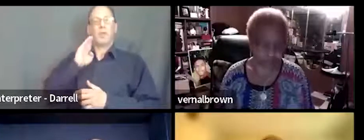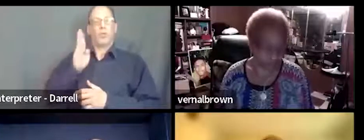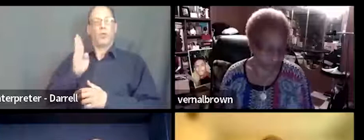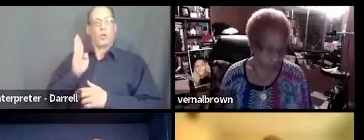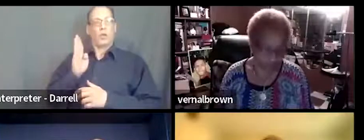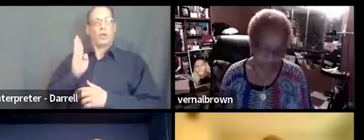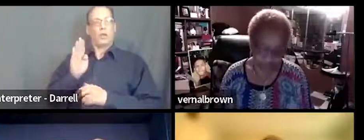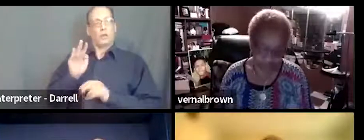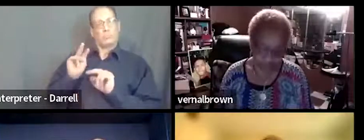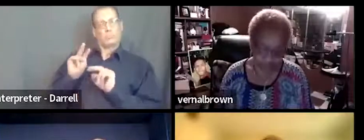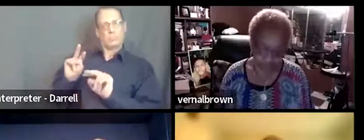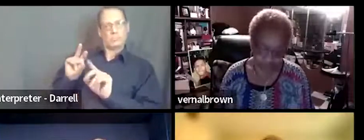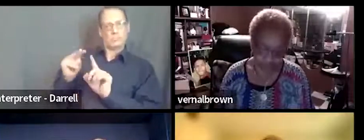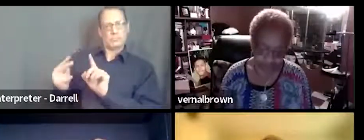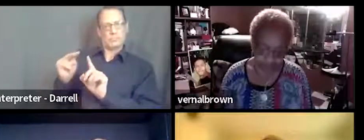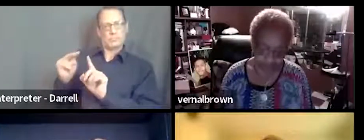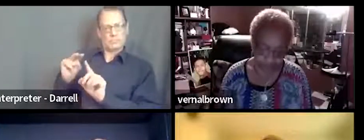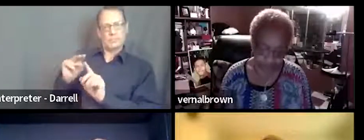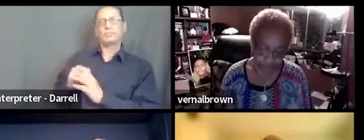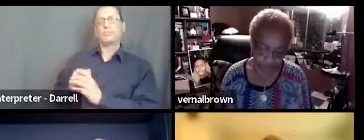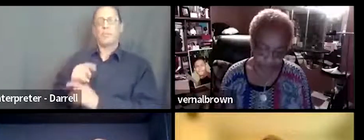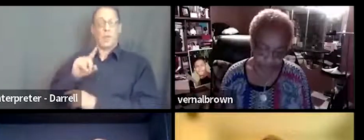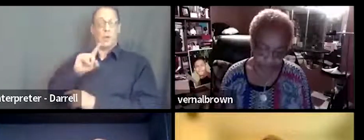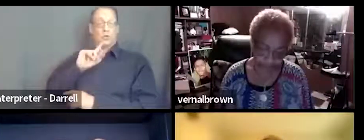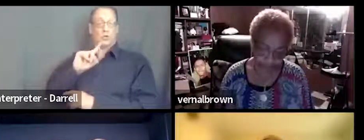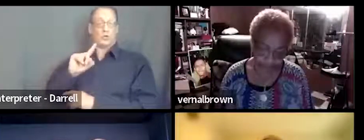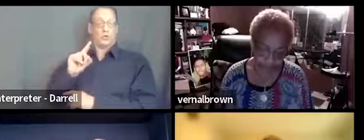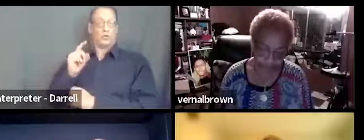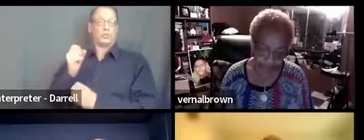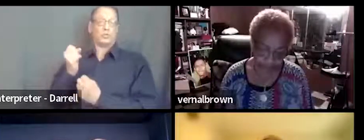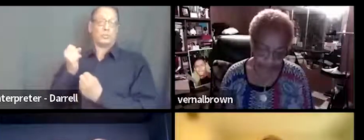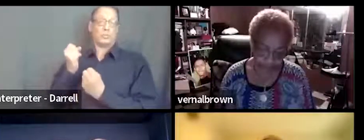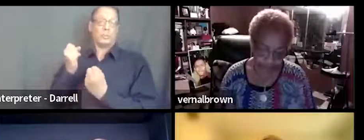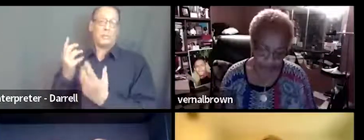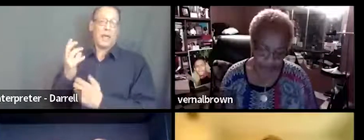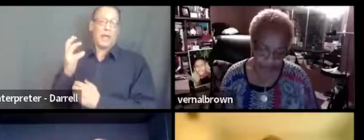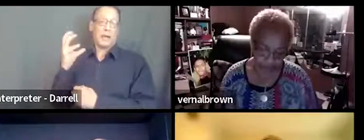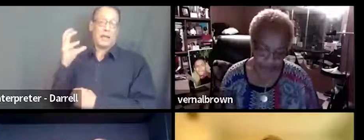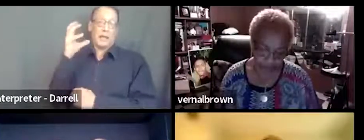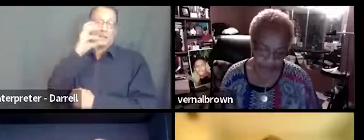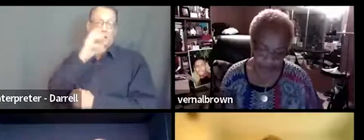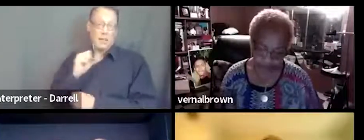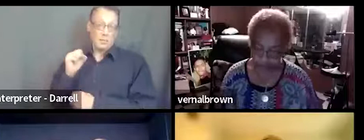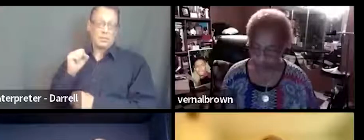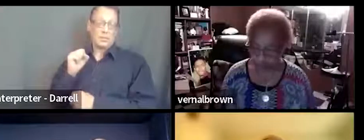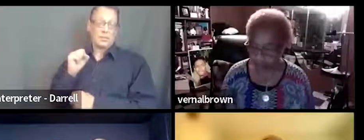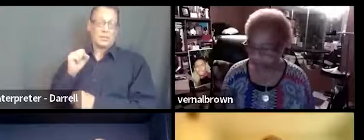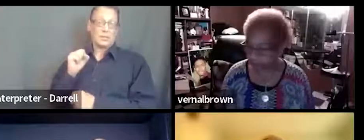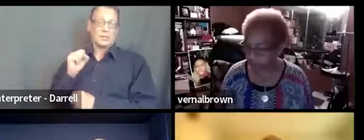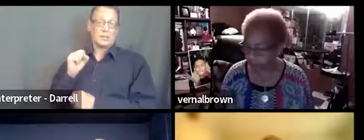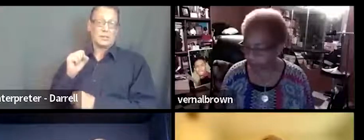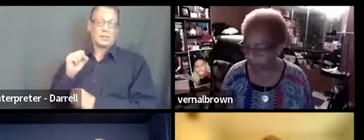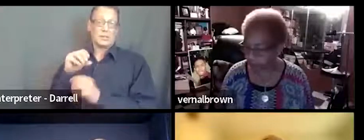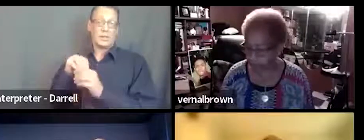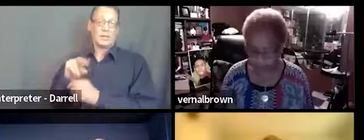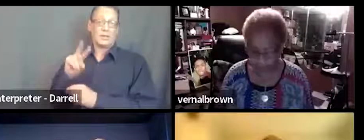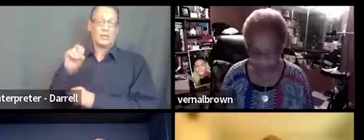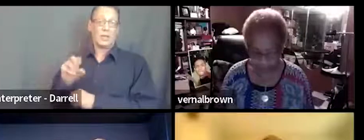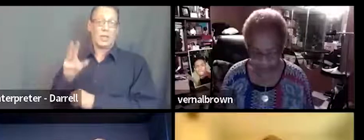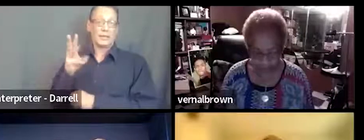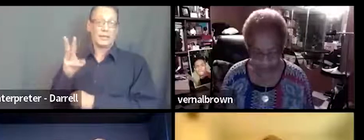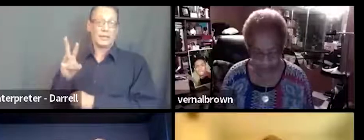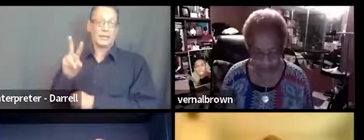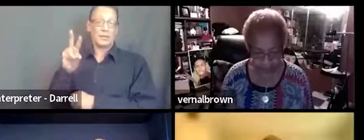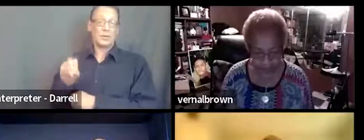those aspects. It is true that a lot of the assumptions under Metro Reimagine in a 2016 and